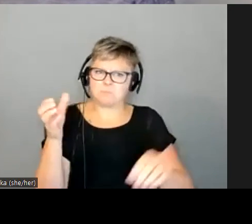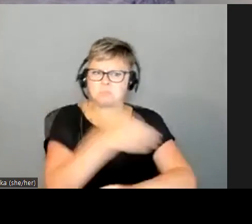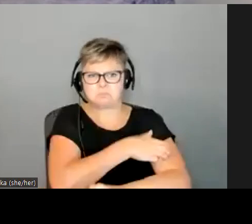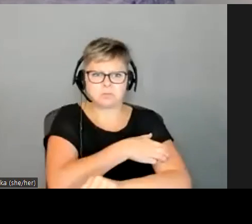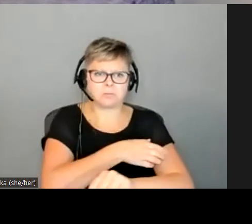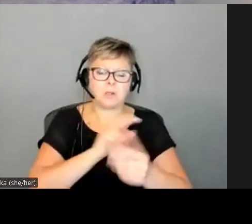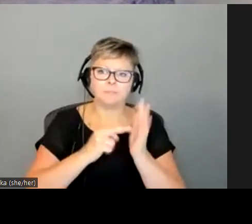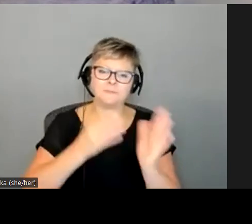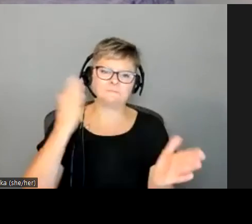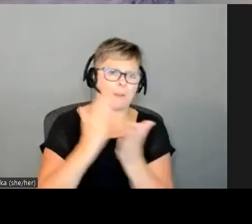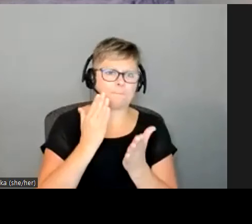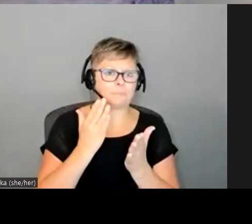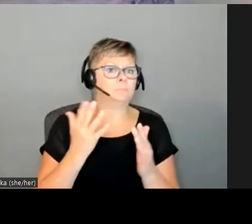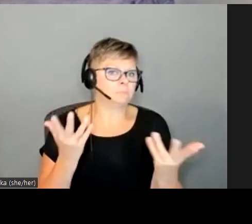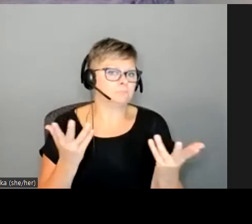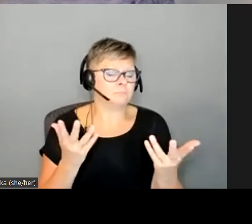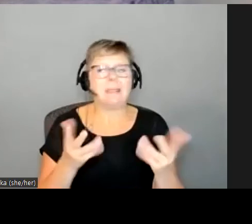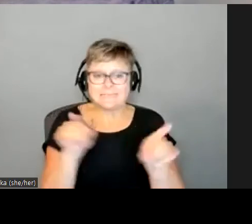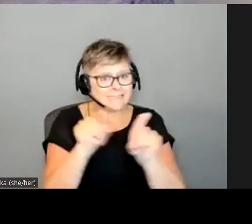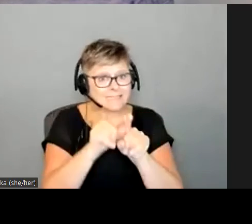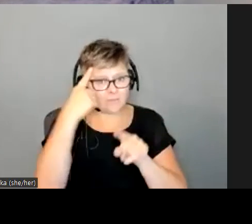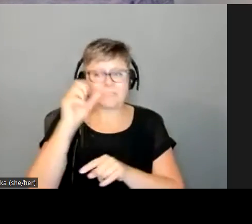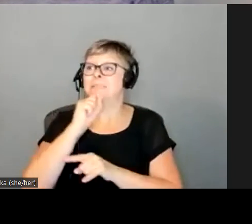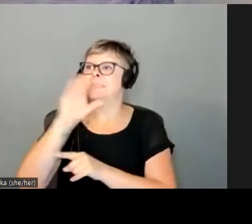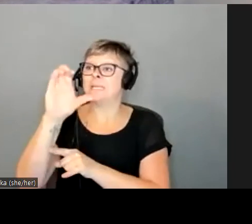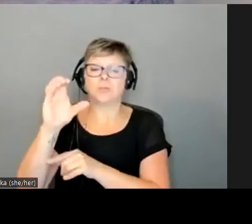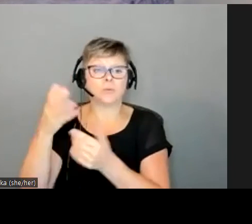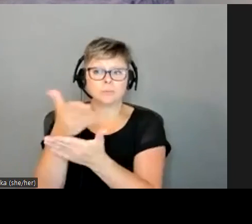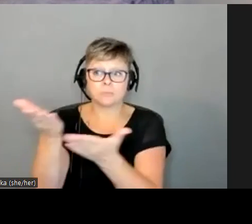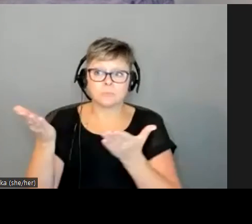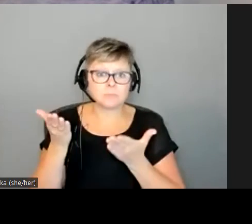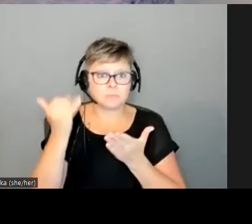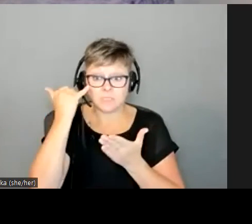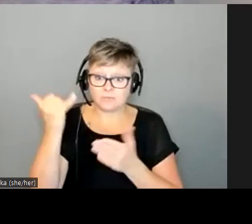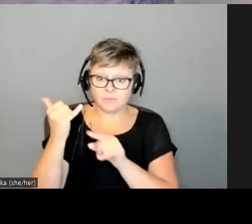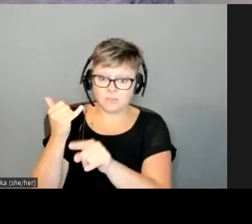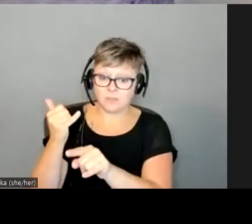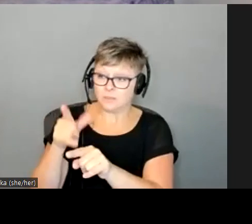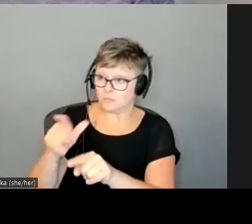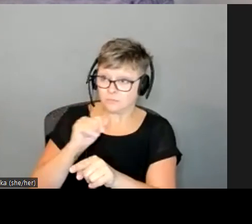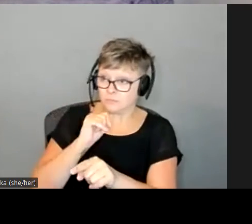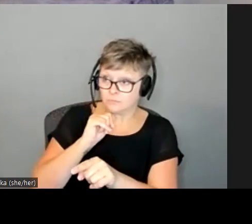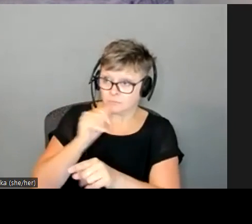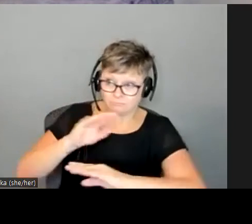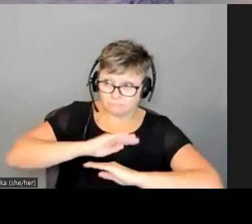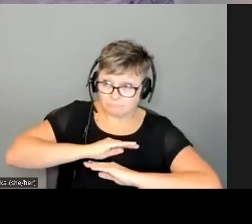with our seniors in our culture, it's, if you're not happy with what's happening,